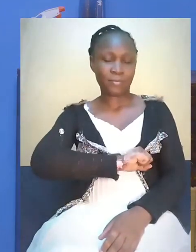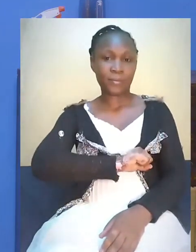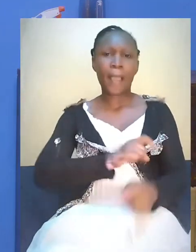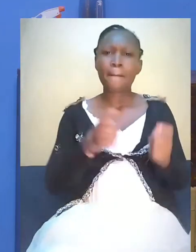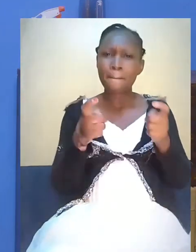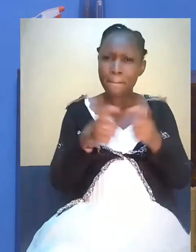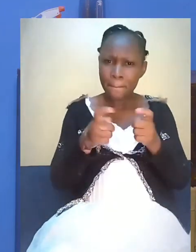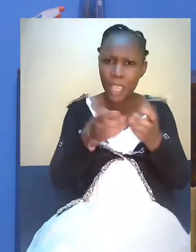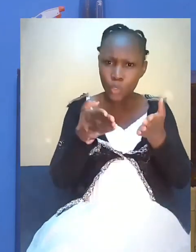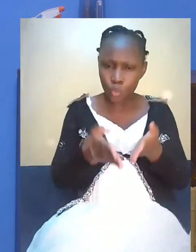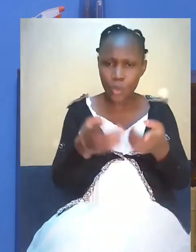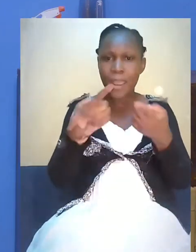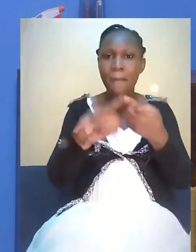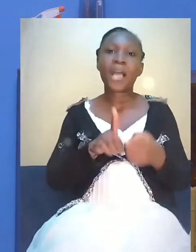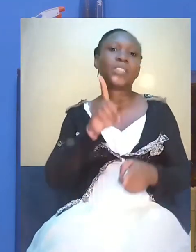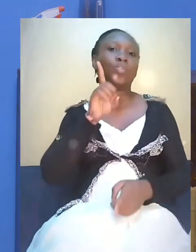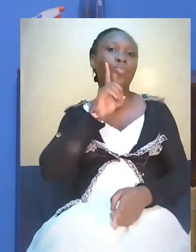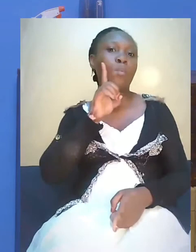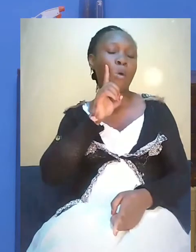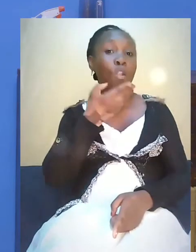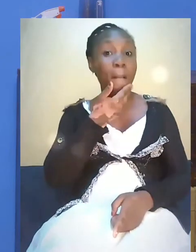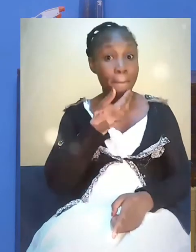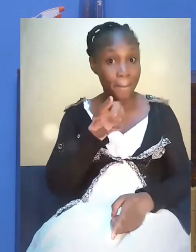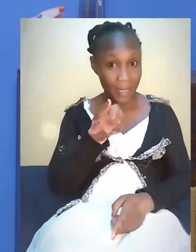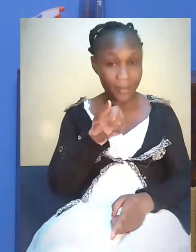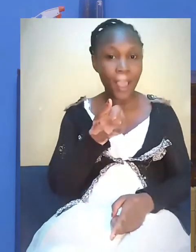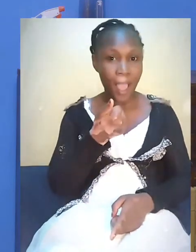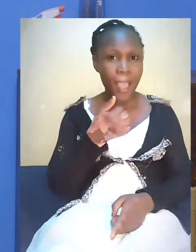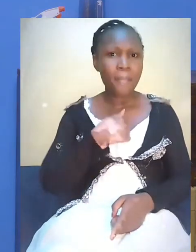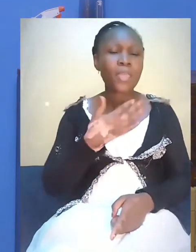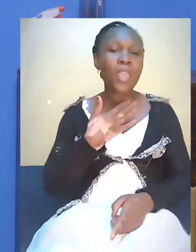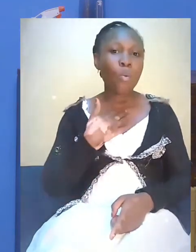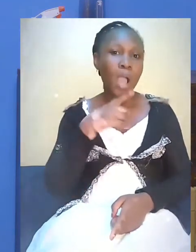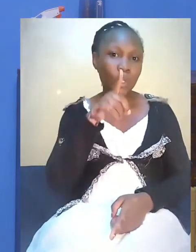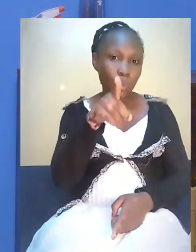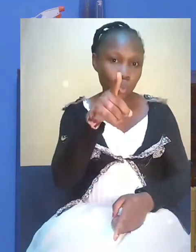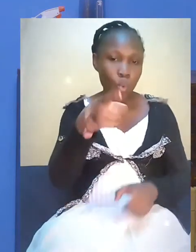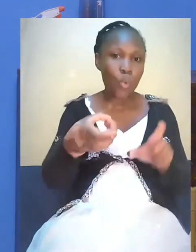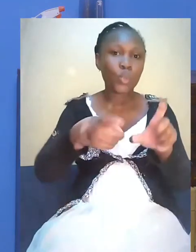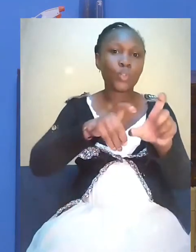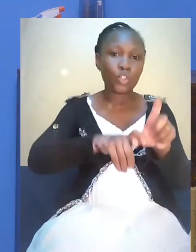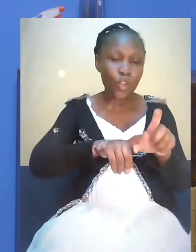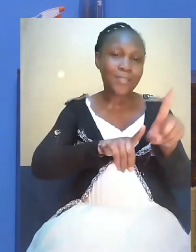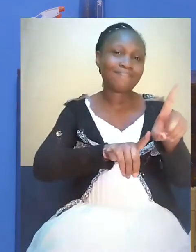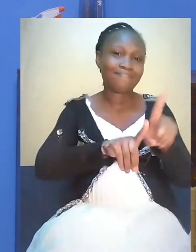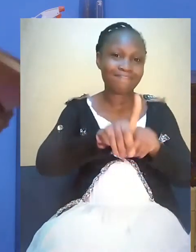tomorrow is better. Yeah, so that is the reason why this particular show exists, and would love you to join the journey all through.